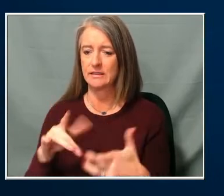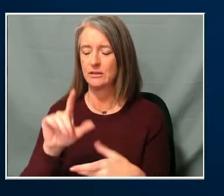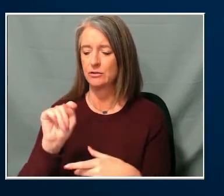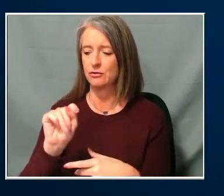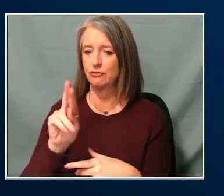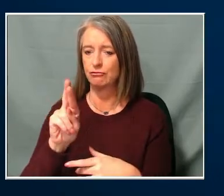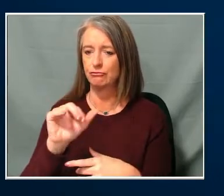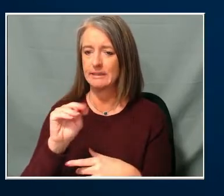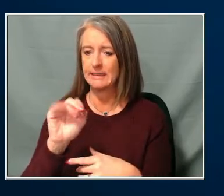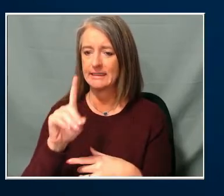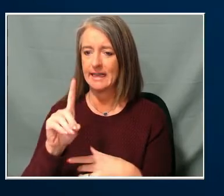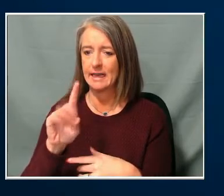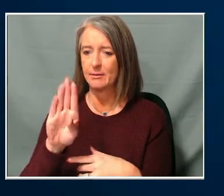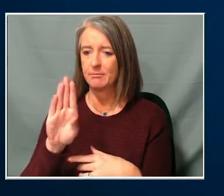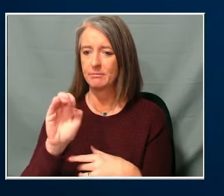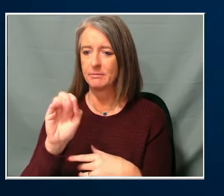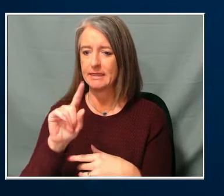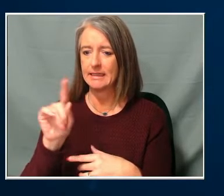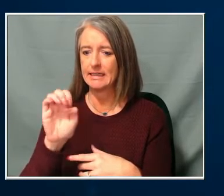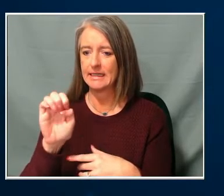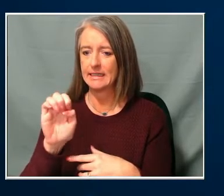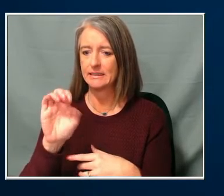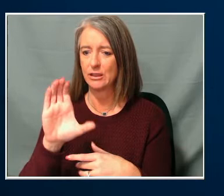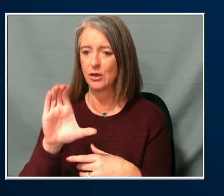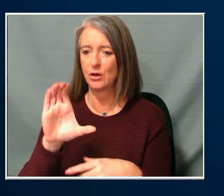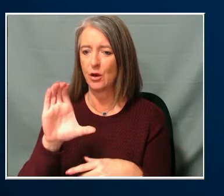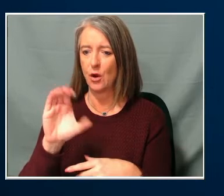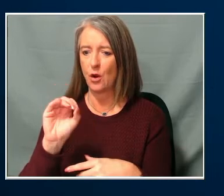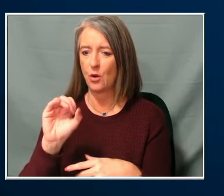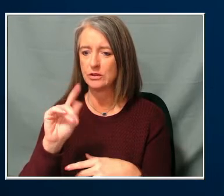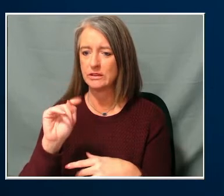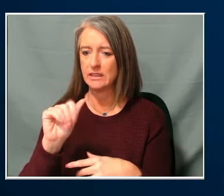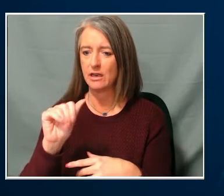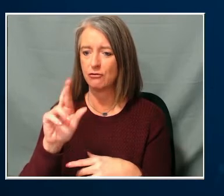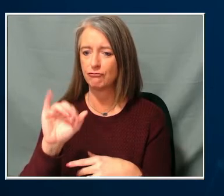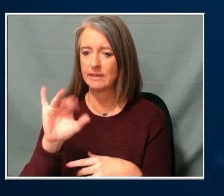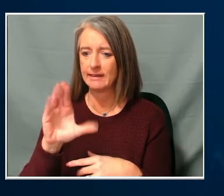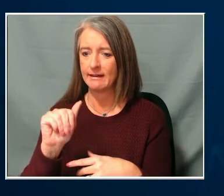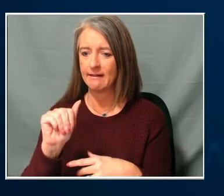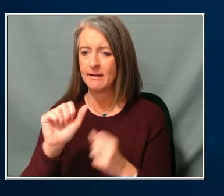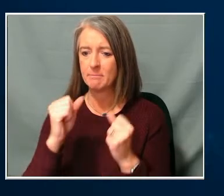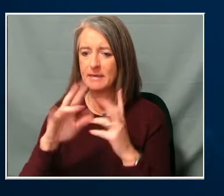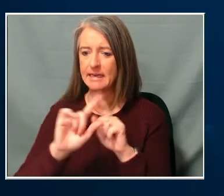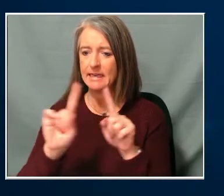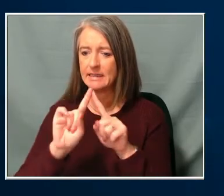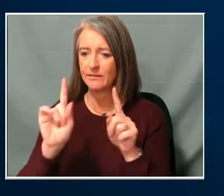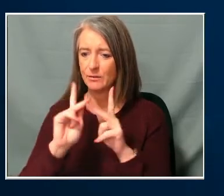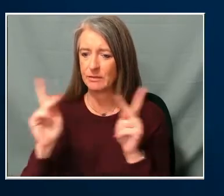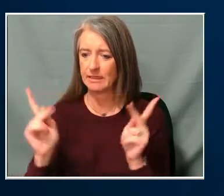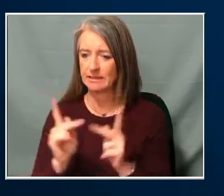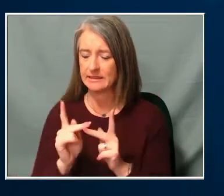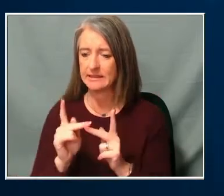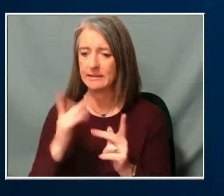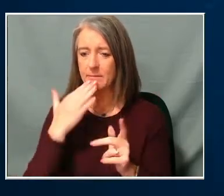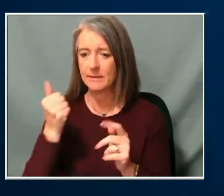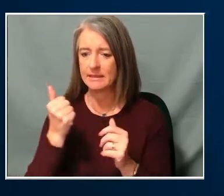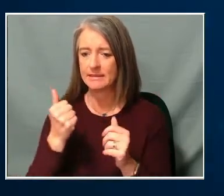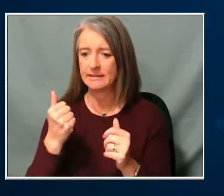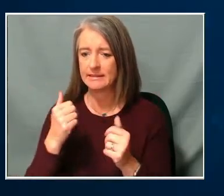Indies, Belize, but also Costa Rica, and many other places, which is the best thing about what I